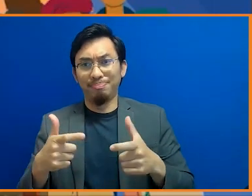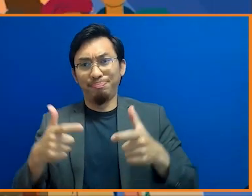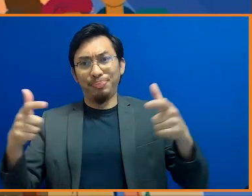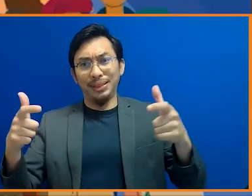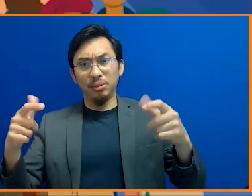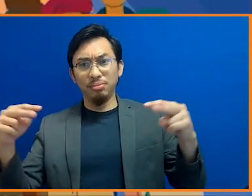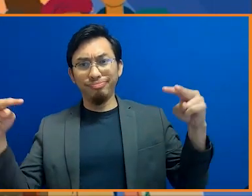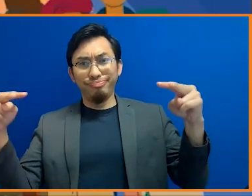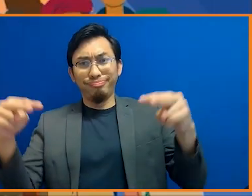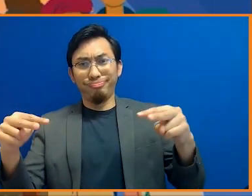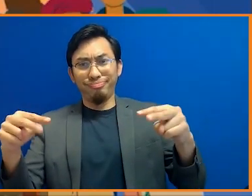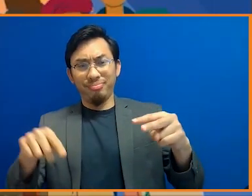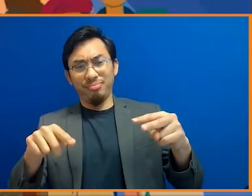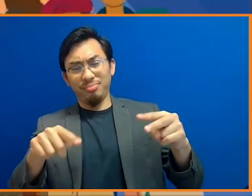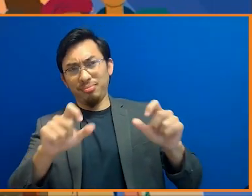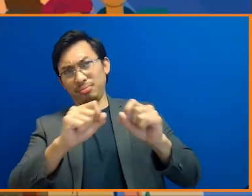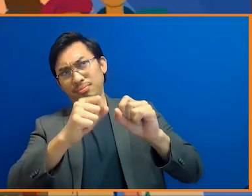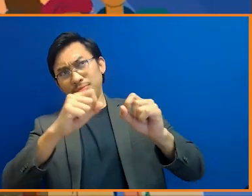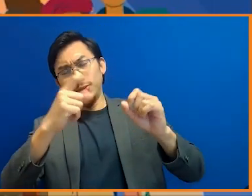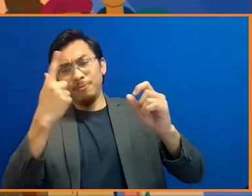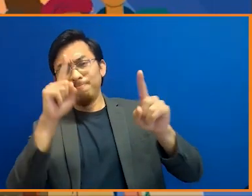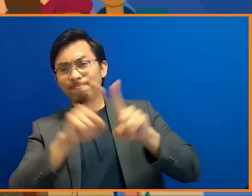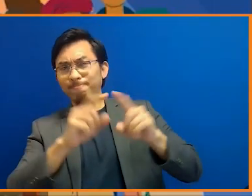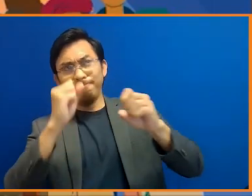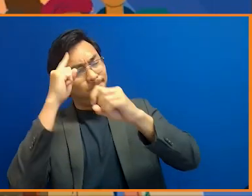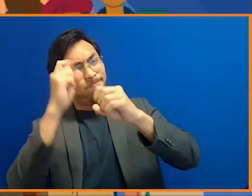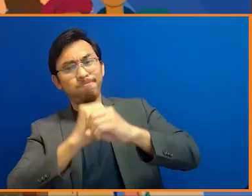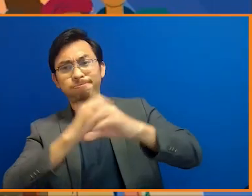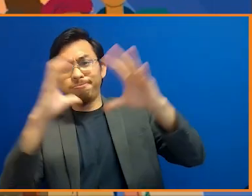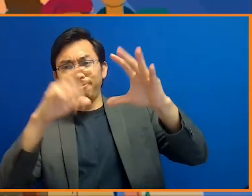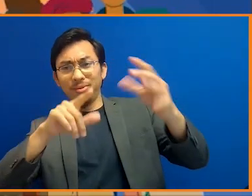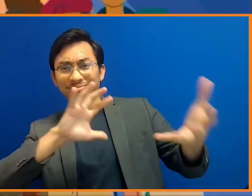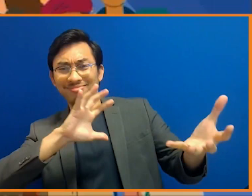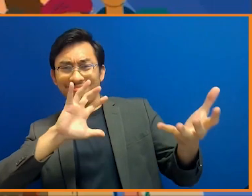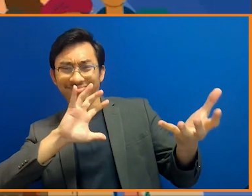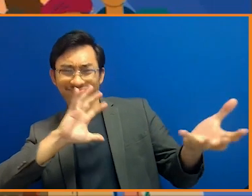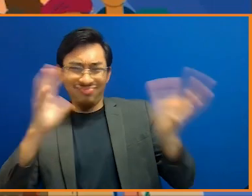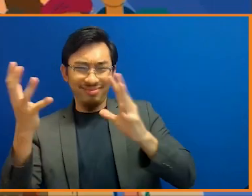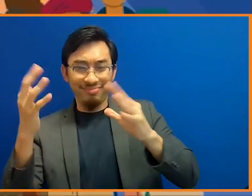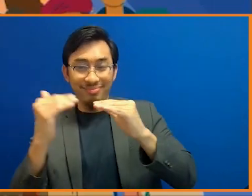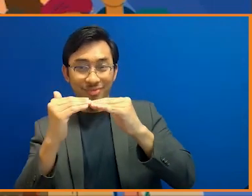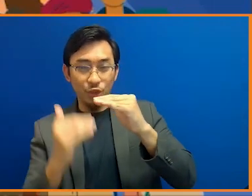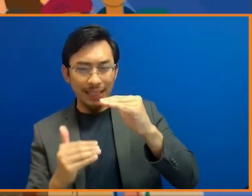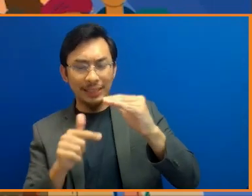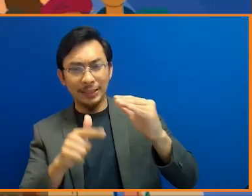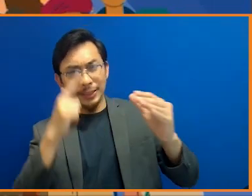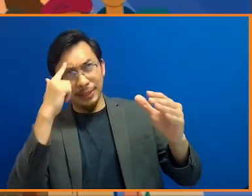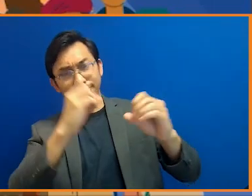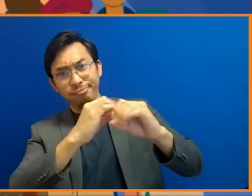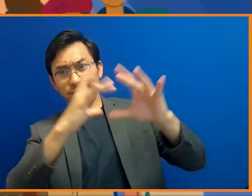construct a larger view, a larger pictures of a disaster management in that area.